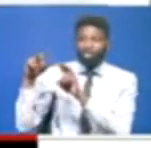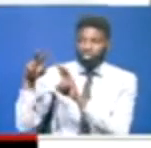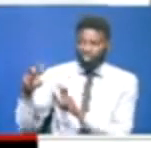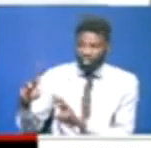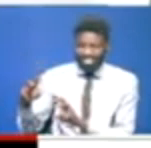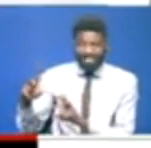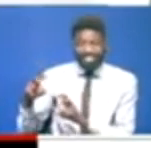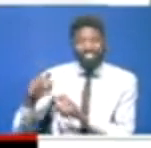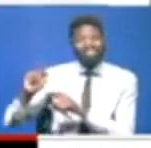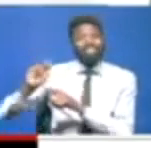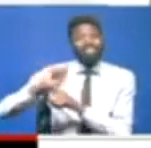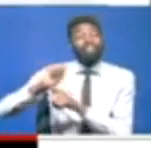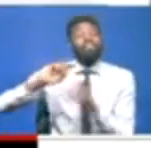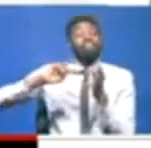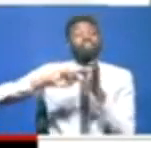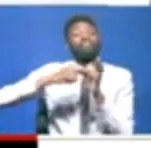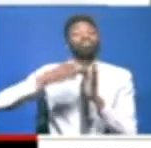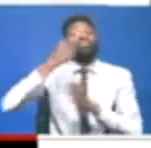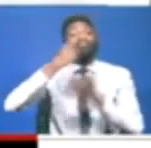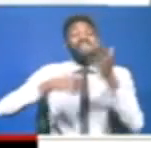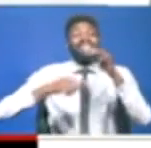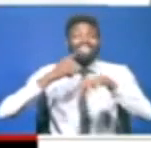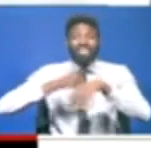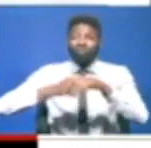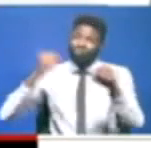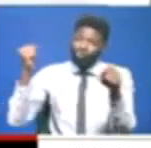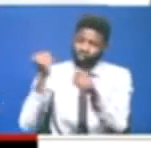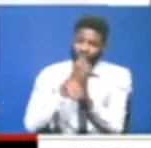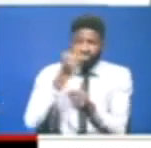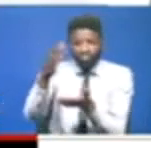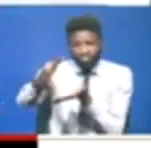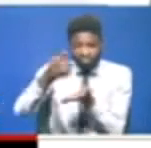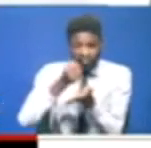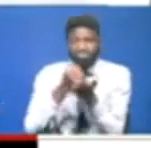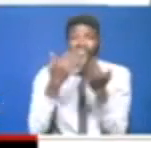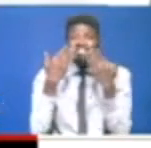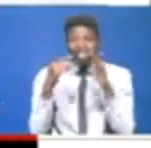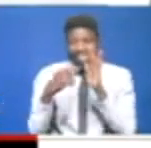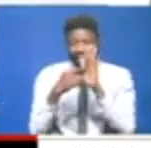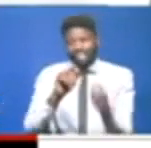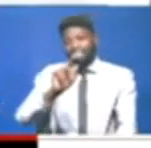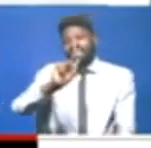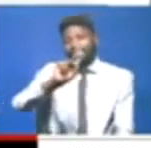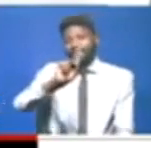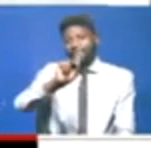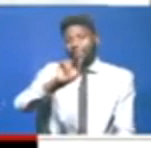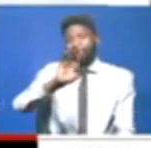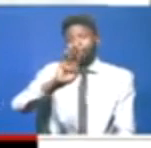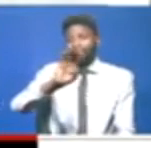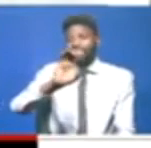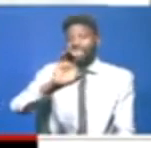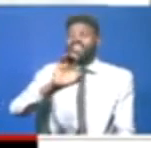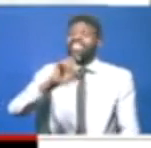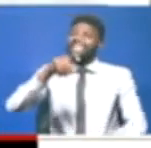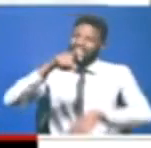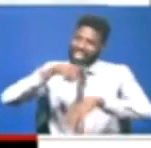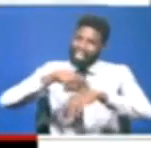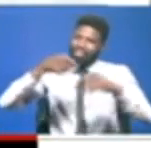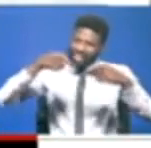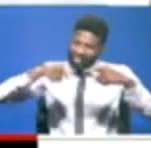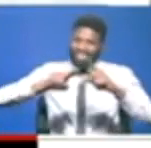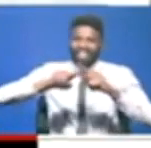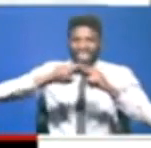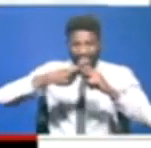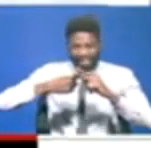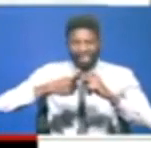means that the moment you got employed, let's say when you got employed at the KBC, that's the time that you started your journey to